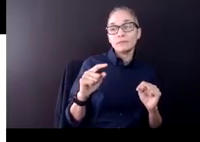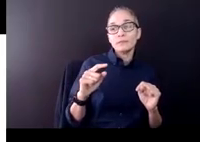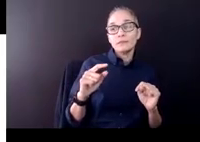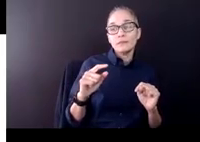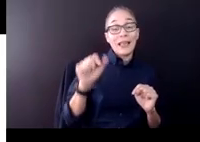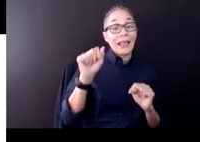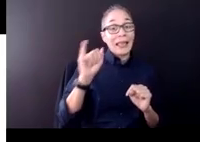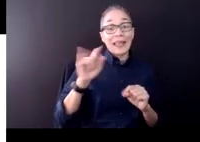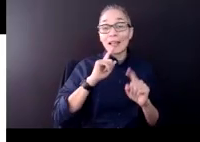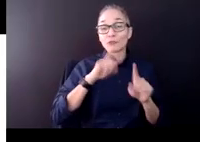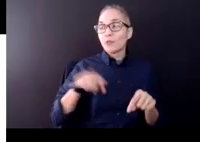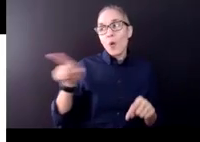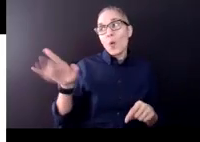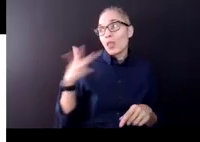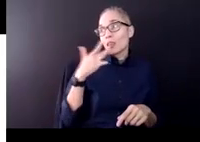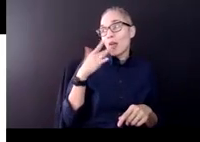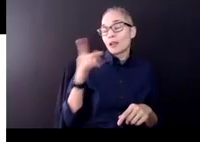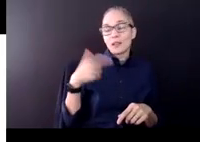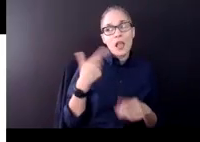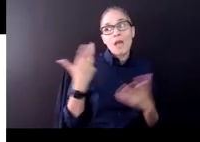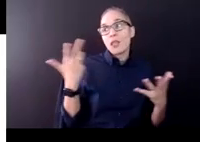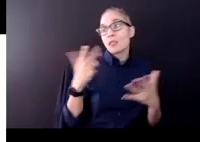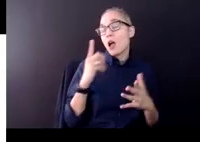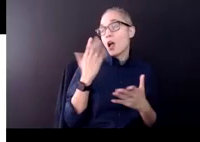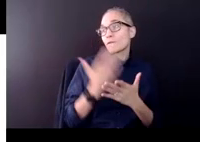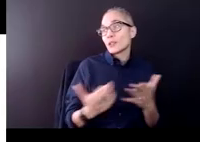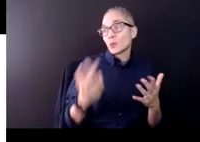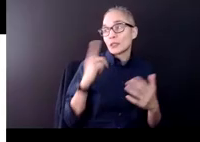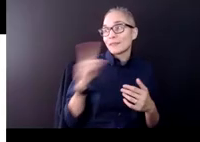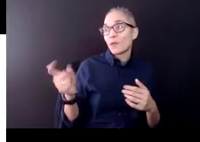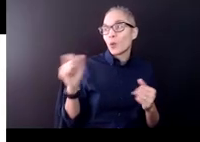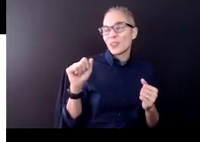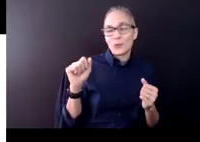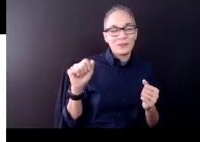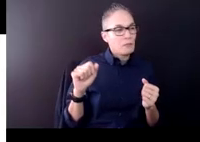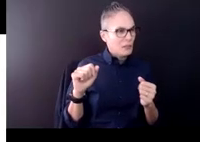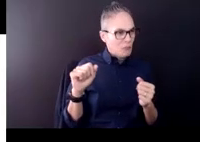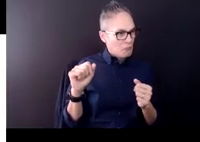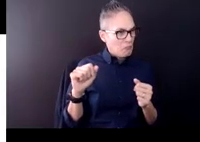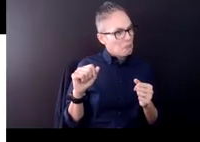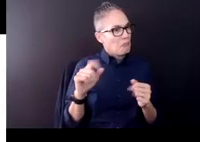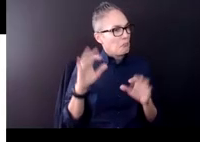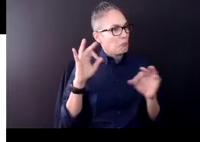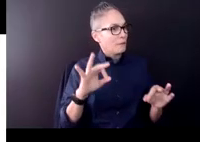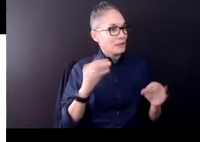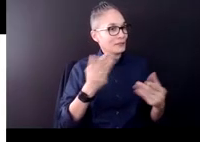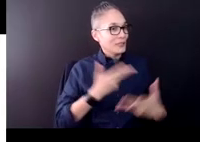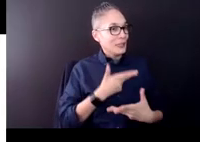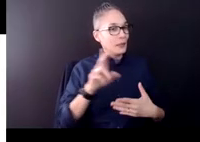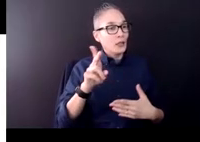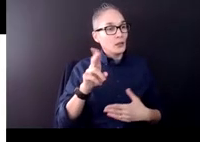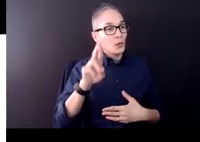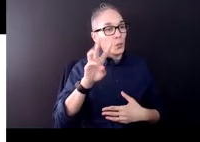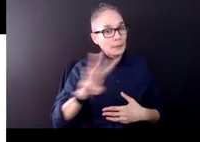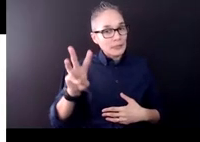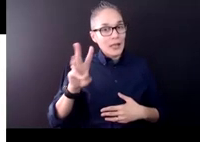"Oh, basically you're in luck. You know, there's all of these great sources." And I'm like, "Perfect. If you can give me the the URL link,